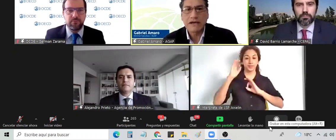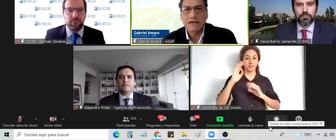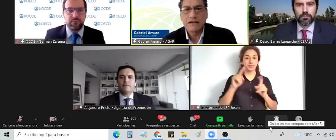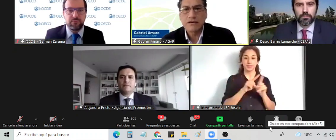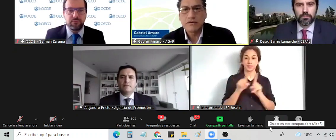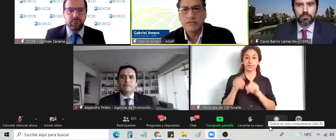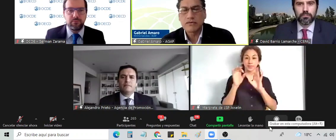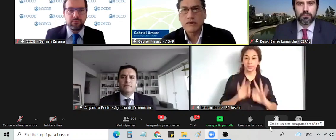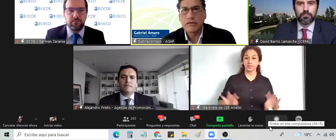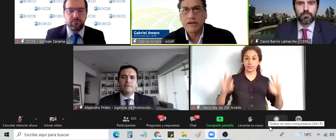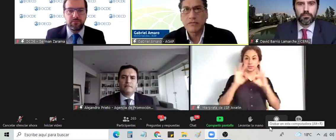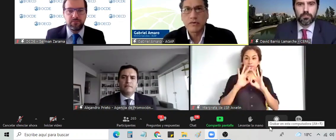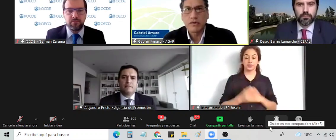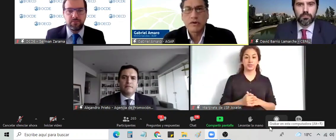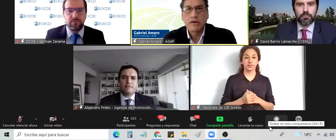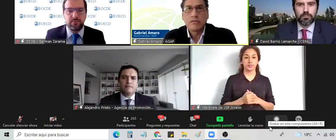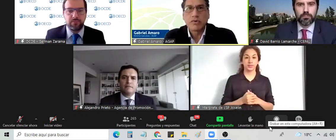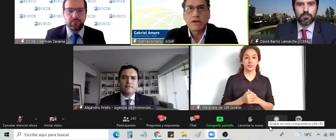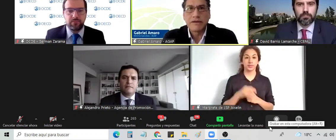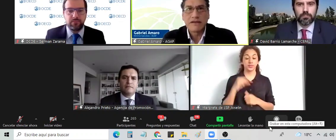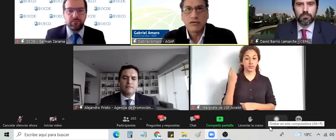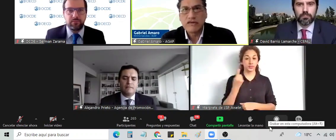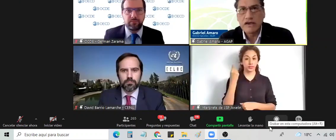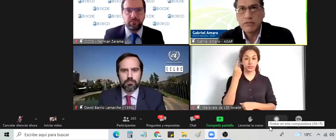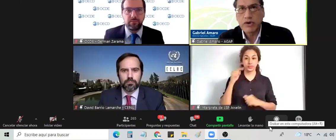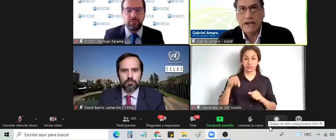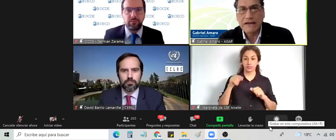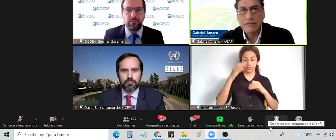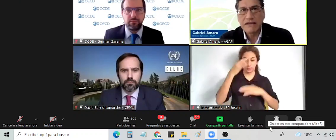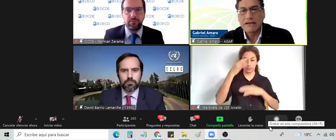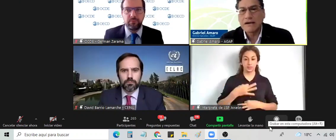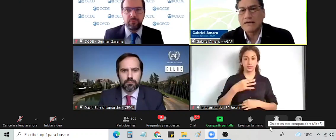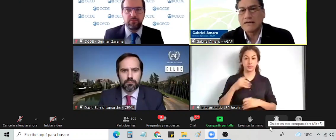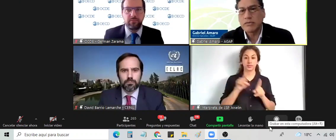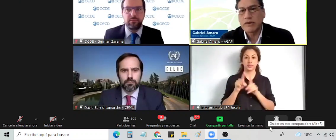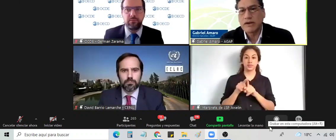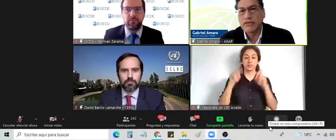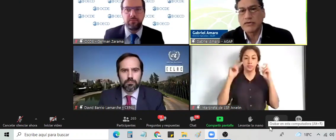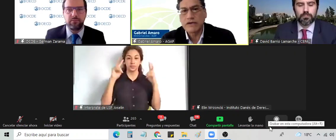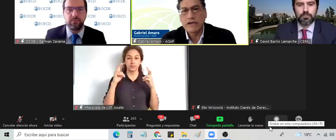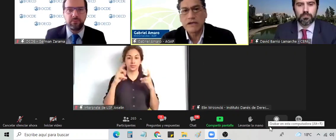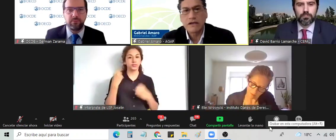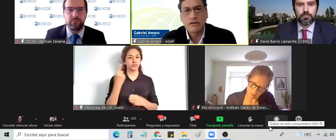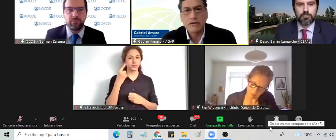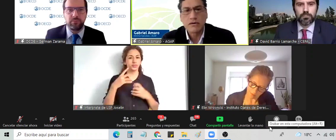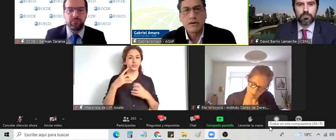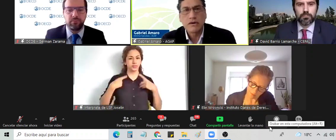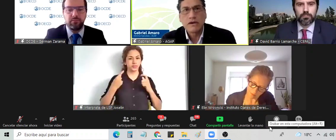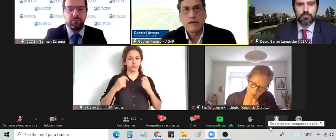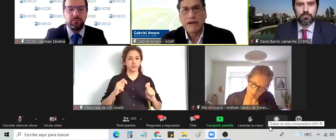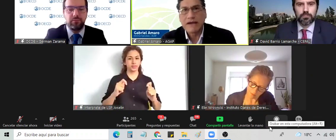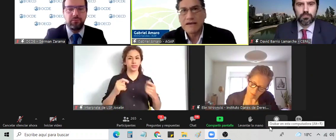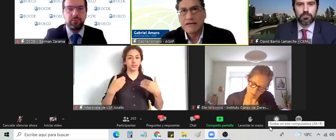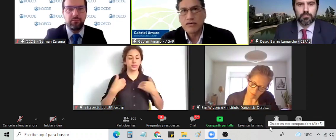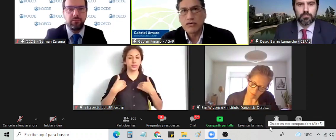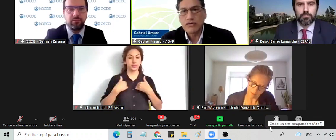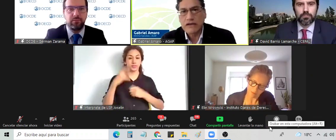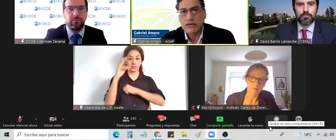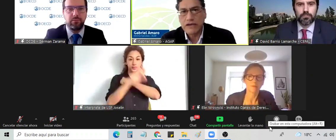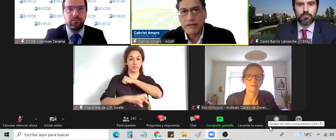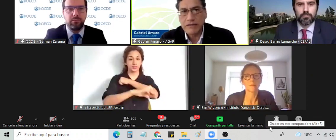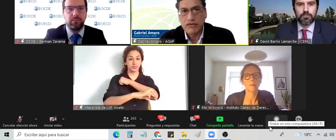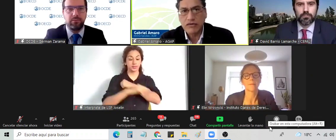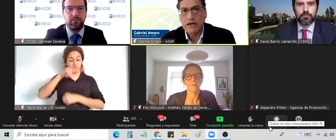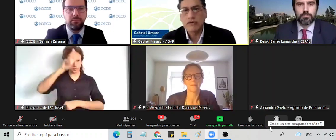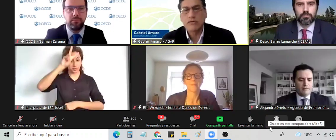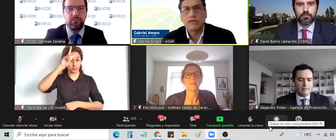welcome and uh know the assistance of this event that is very important not only for the event and the subject but the